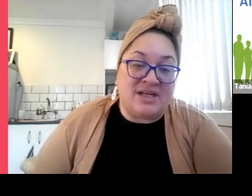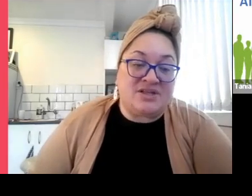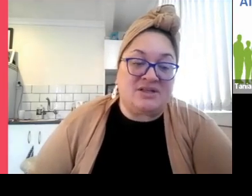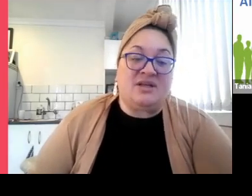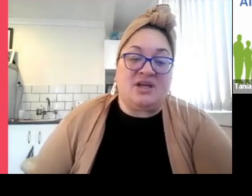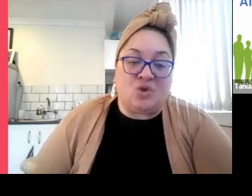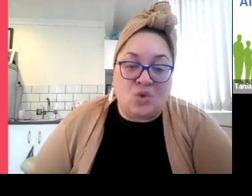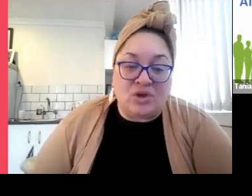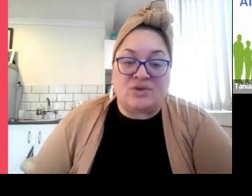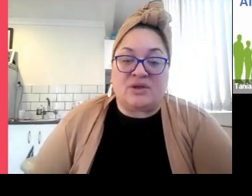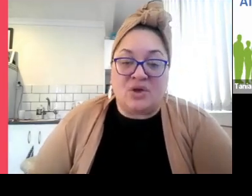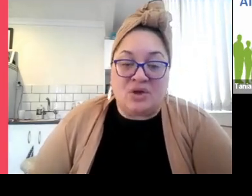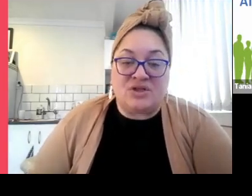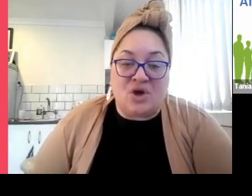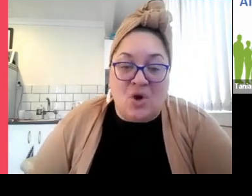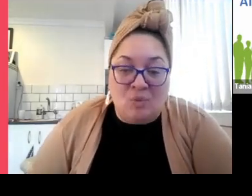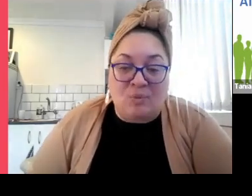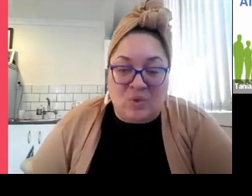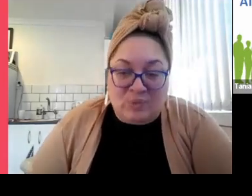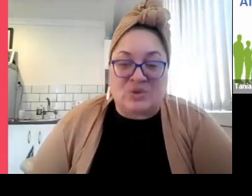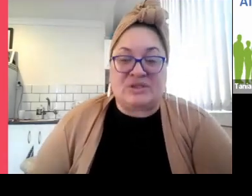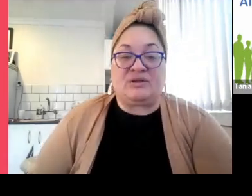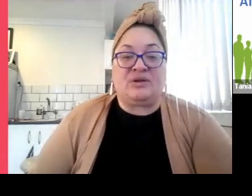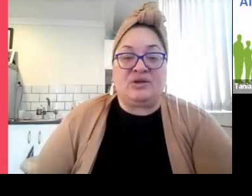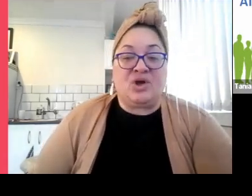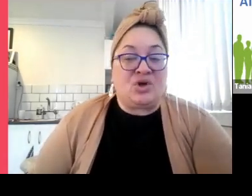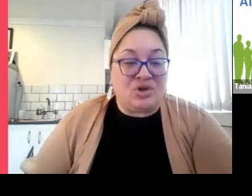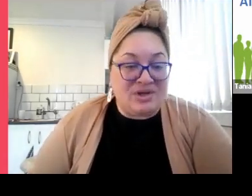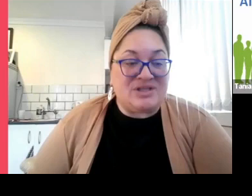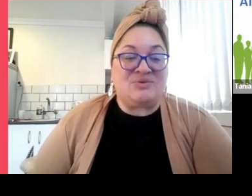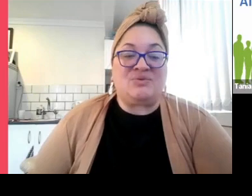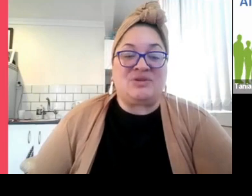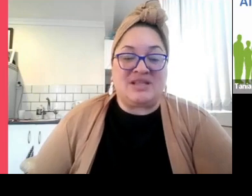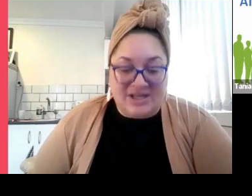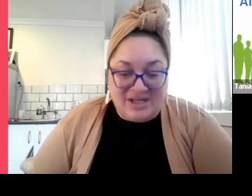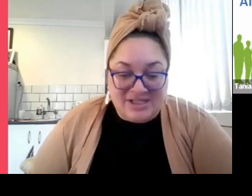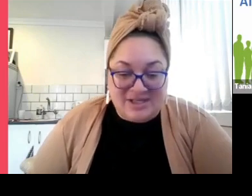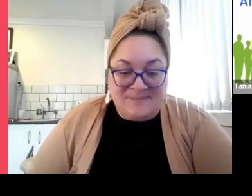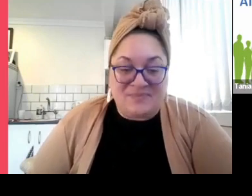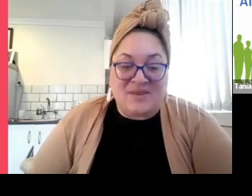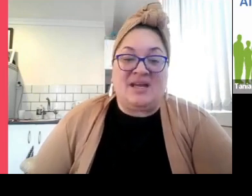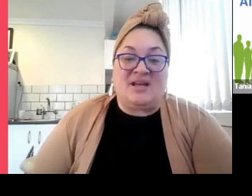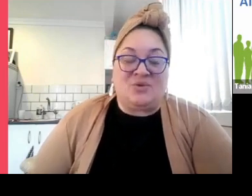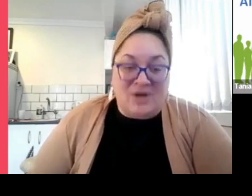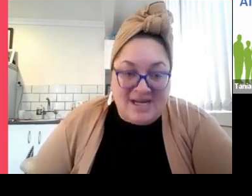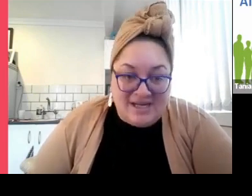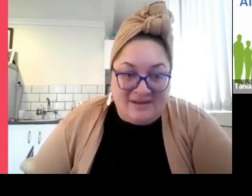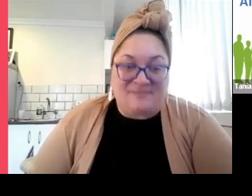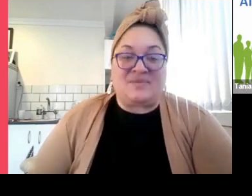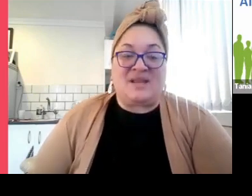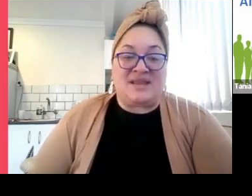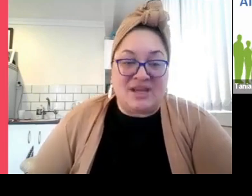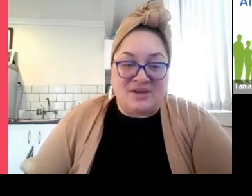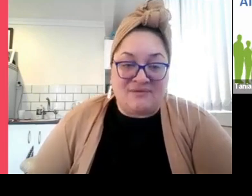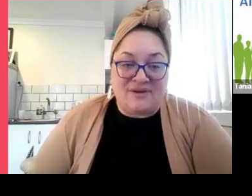of education in order to acknowledge the whole person. Toi tū te tangata. Nō